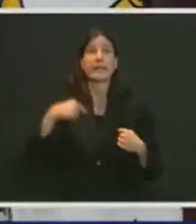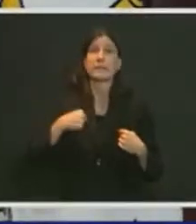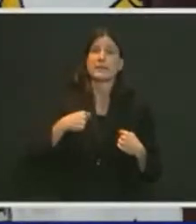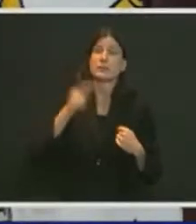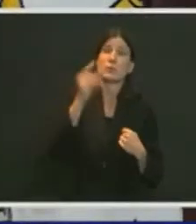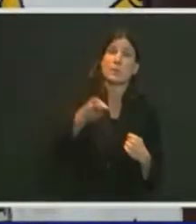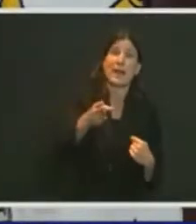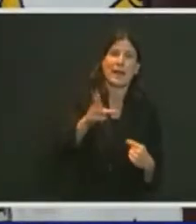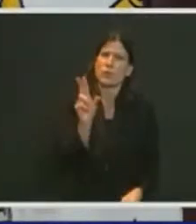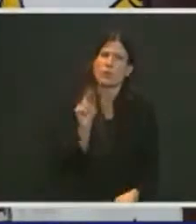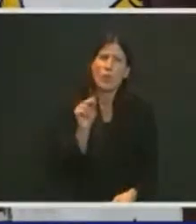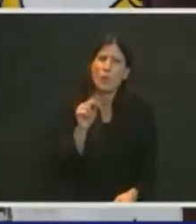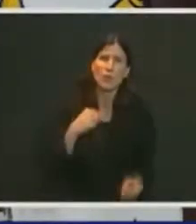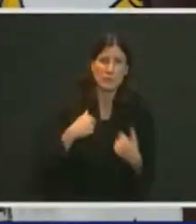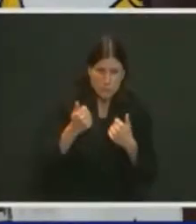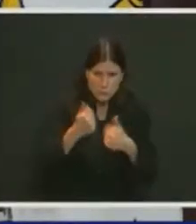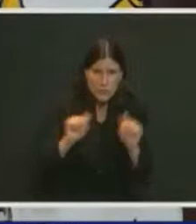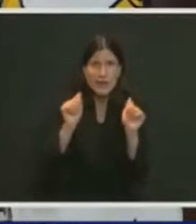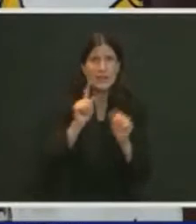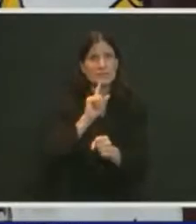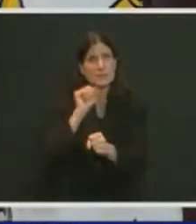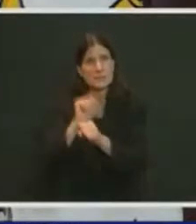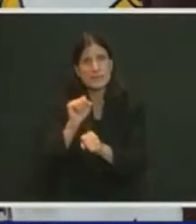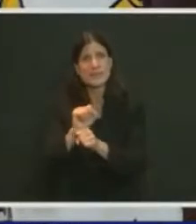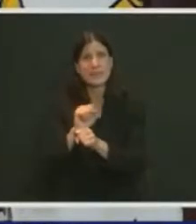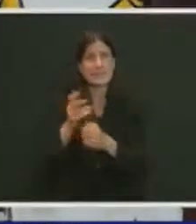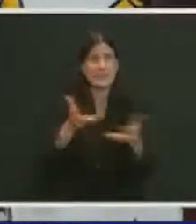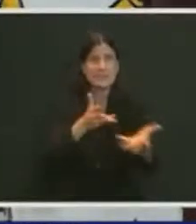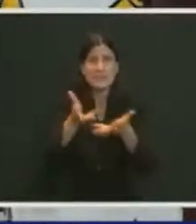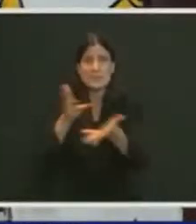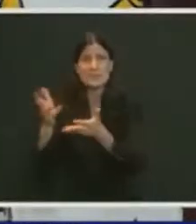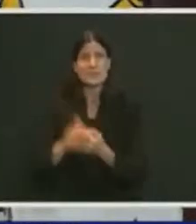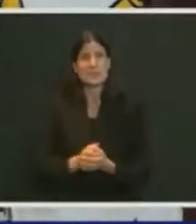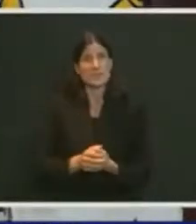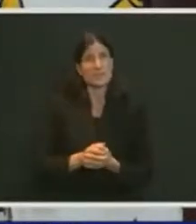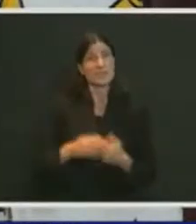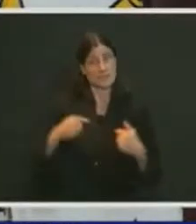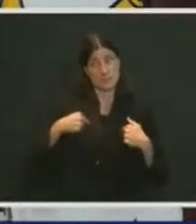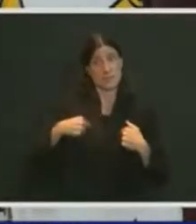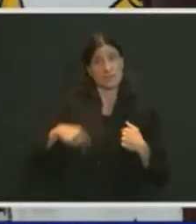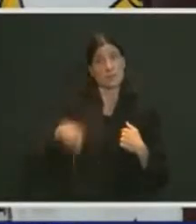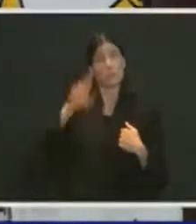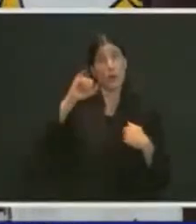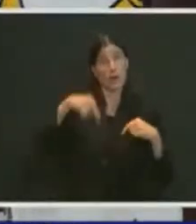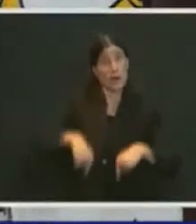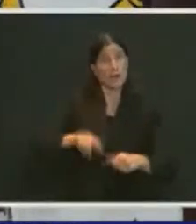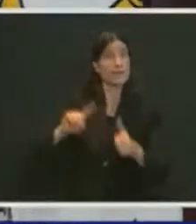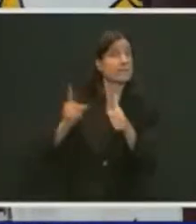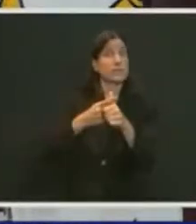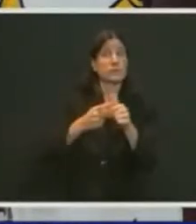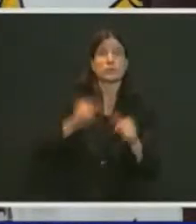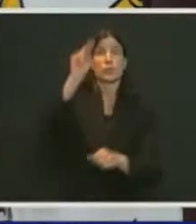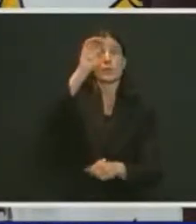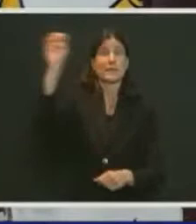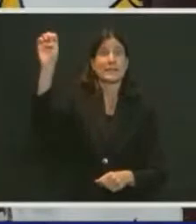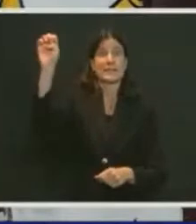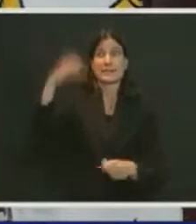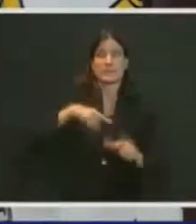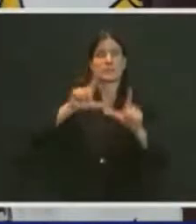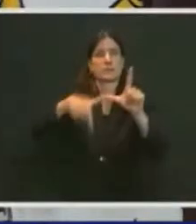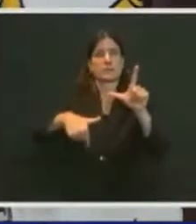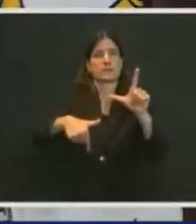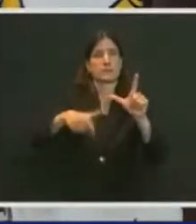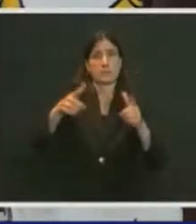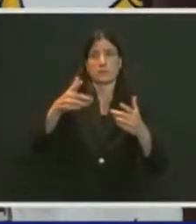lifted the stay-at-home order before any other New England governor or Northeastern, which is why we lifted the guidance for funerals, which is why we're